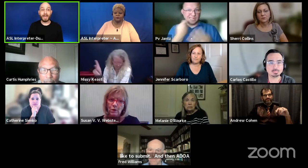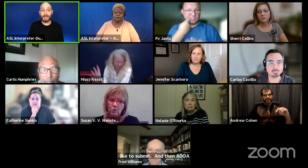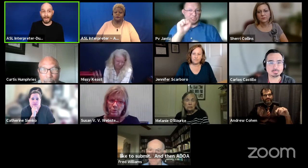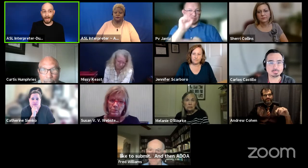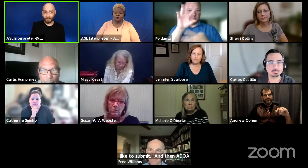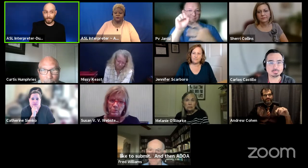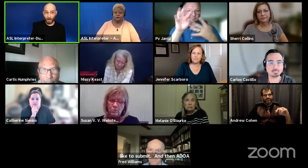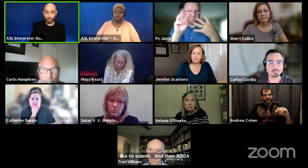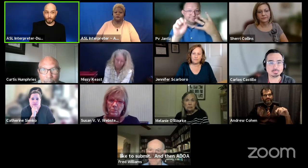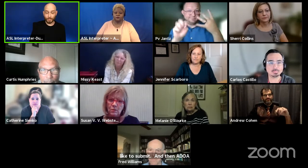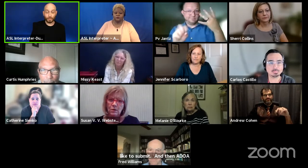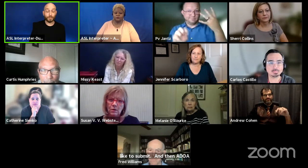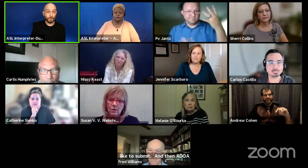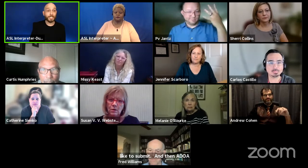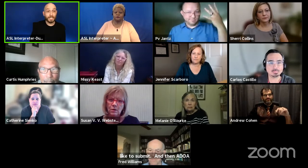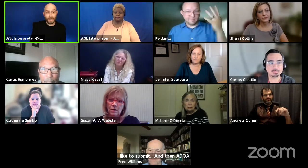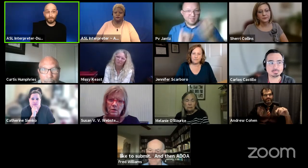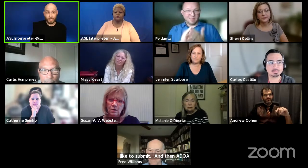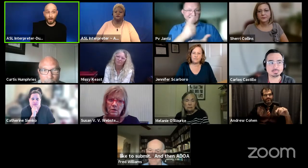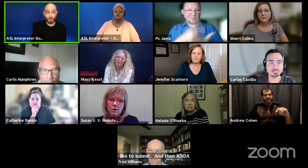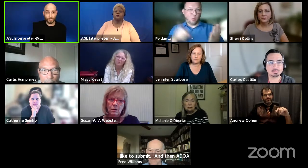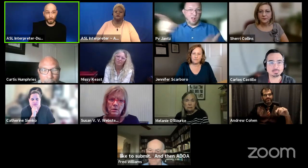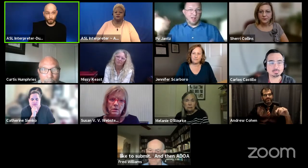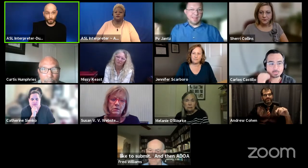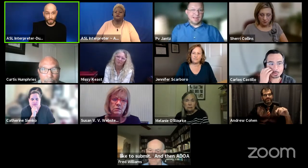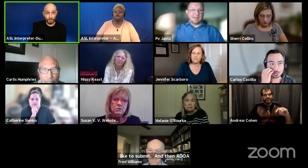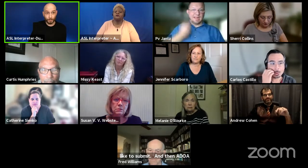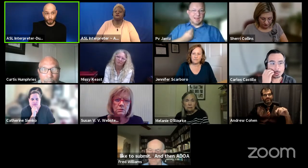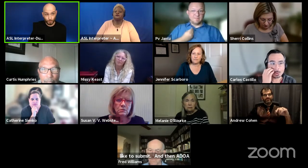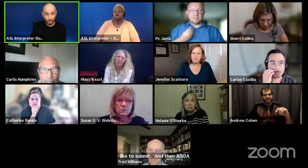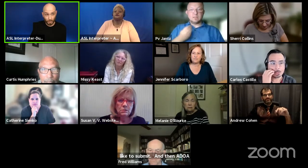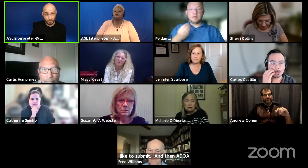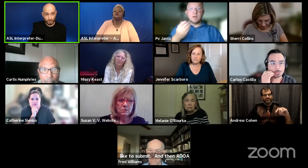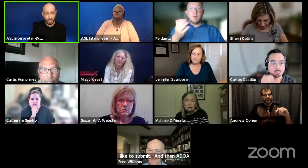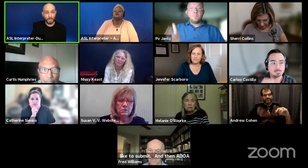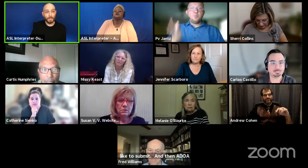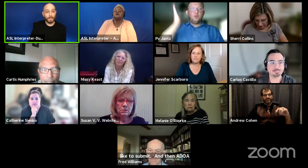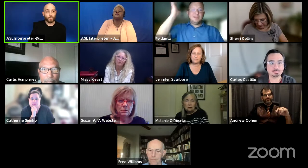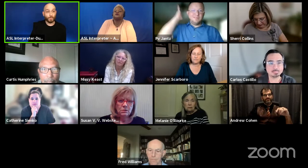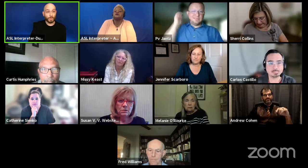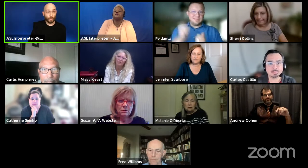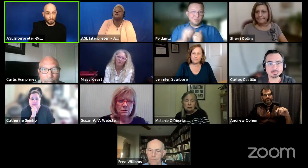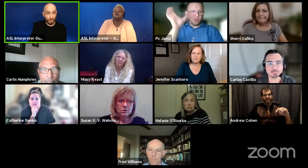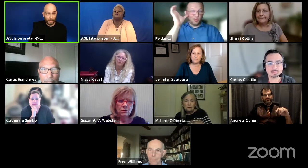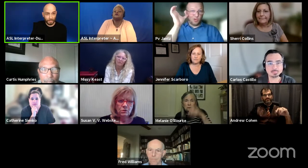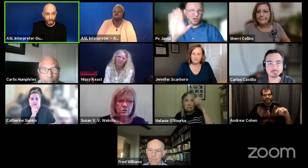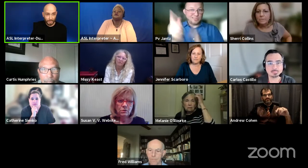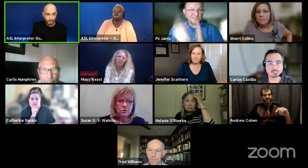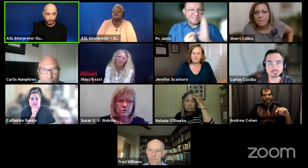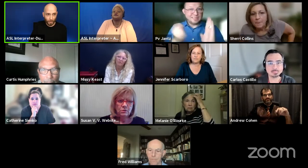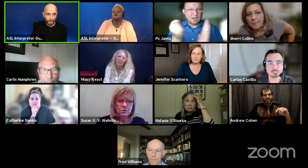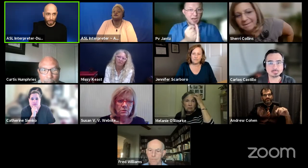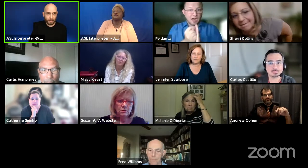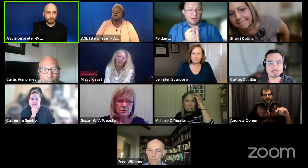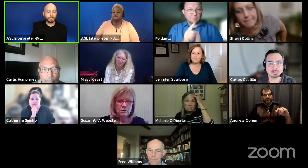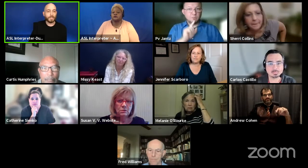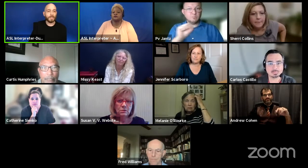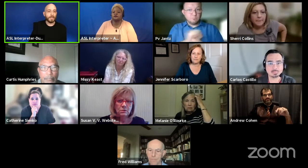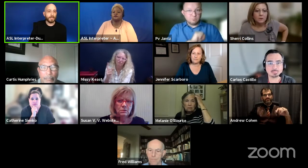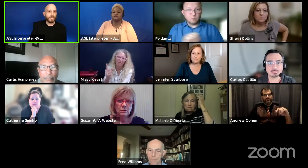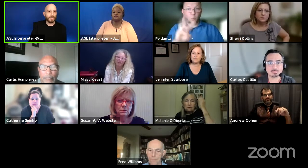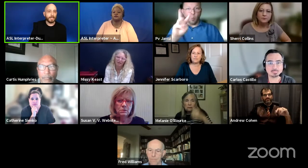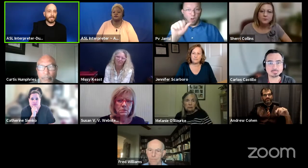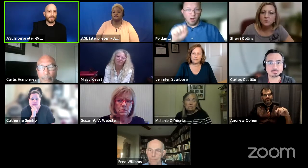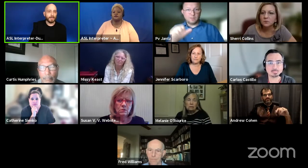we may have the option, or excuse me, we did have the options that were presented to us when we went back to ADOA.